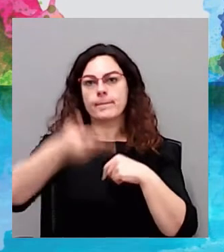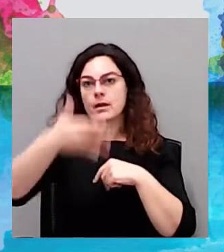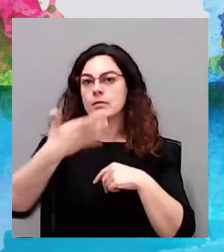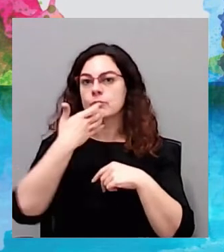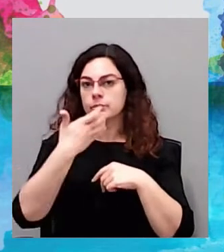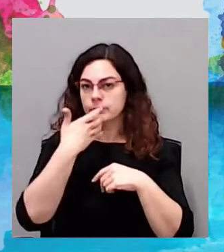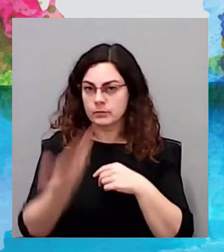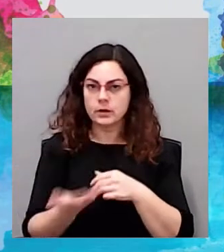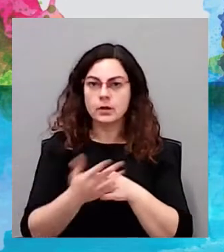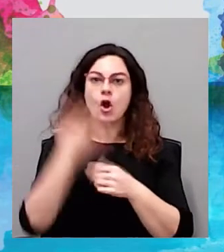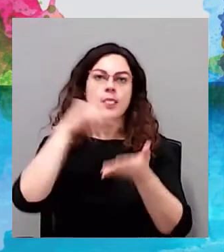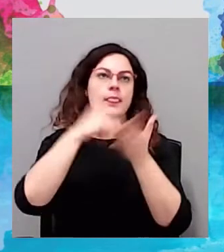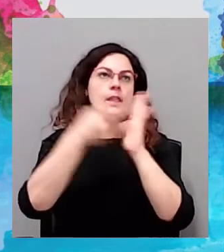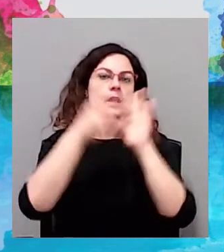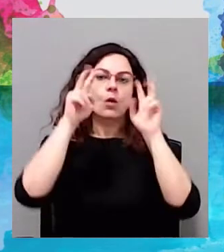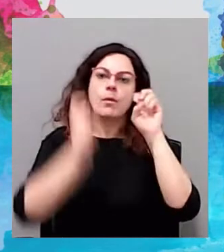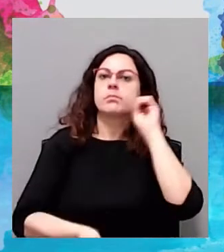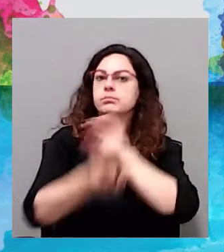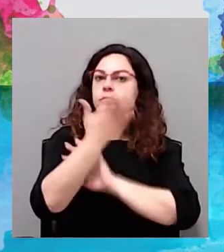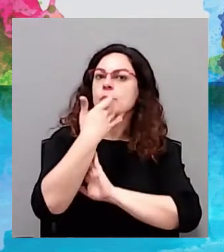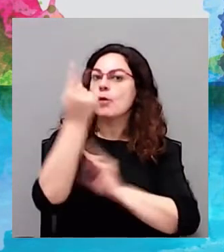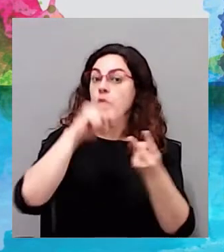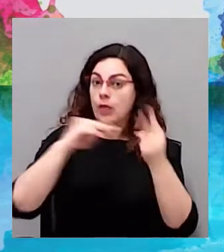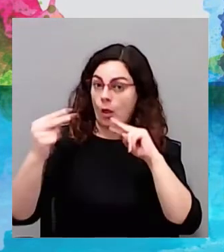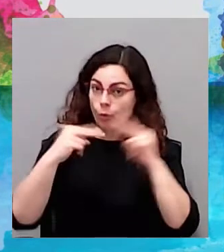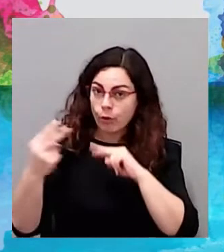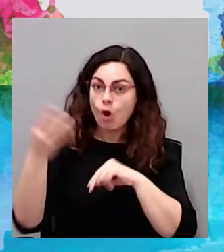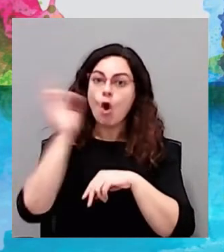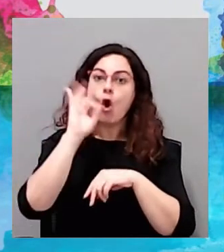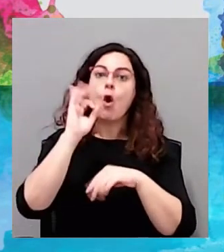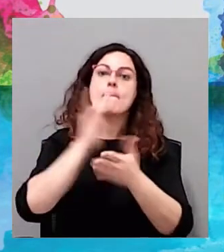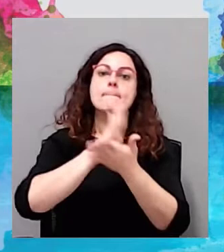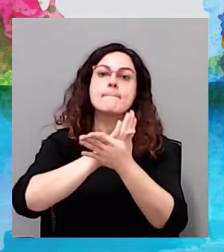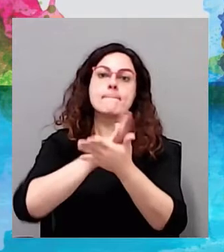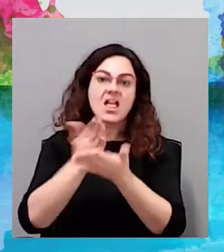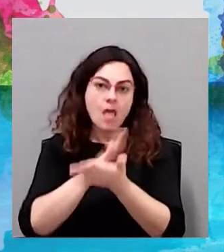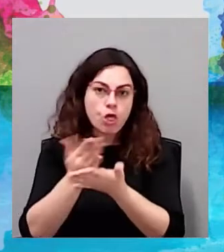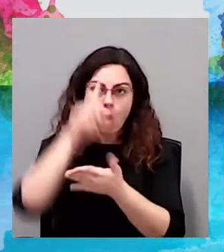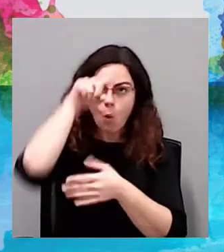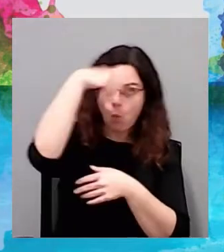And this is important when there's a new technique comes out, like mediation, intercultural